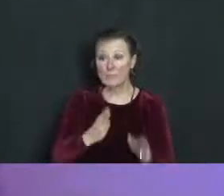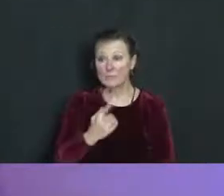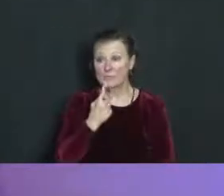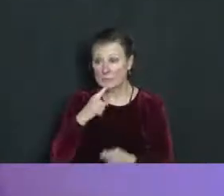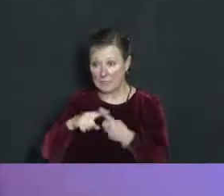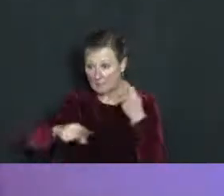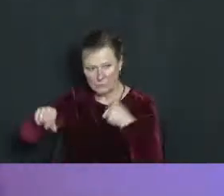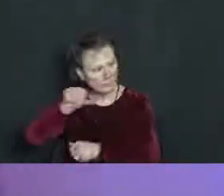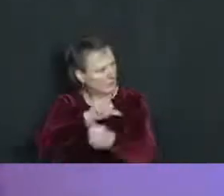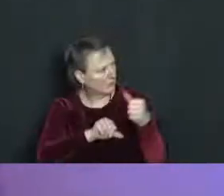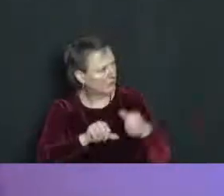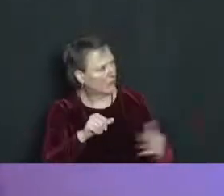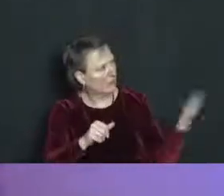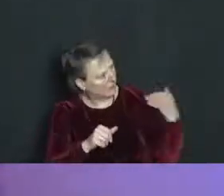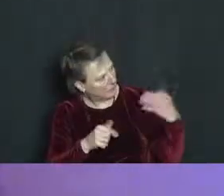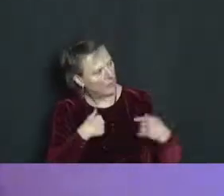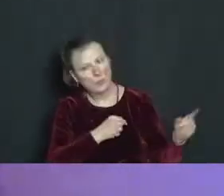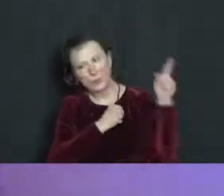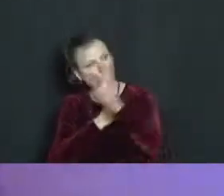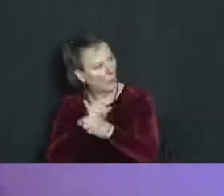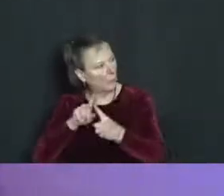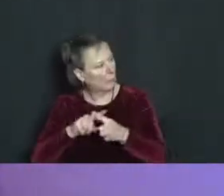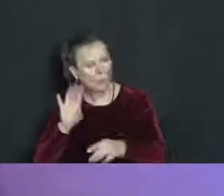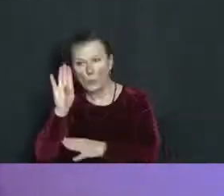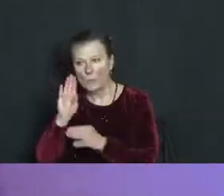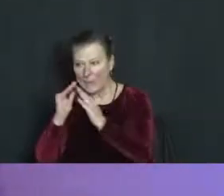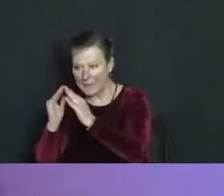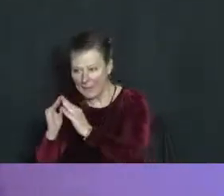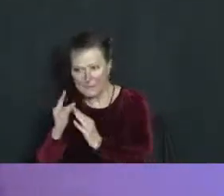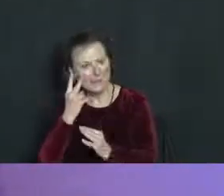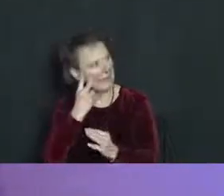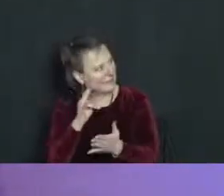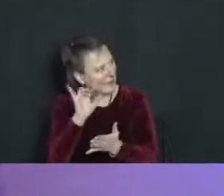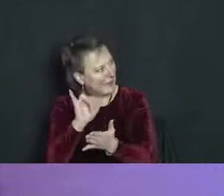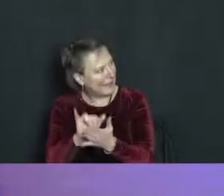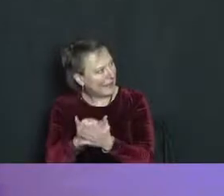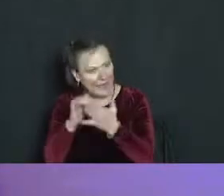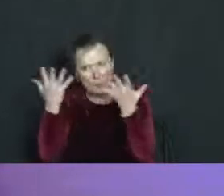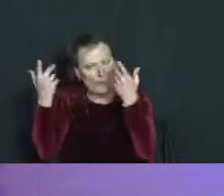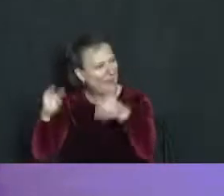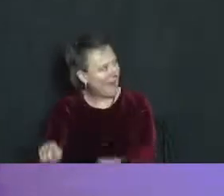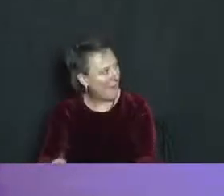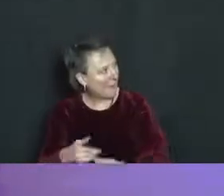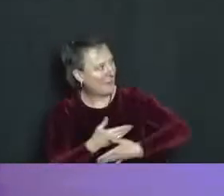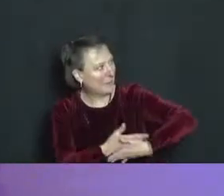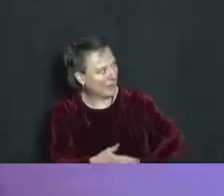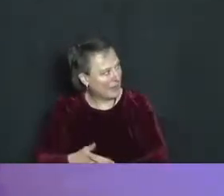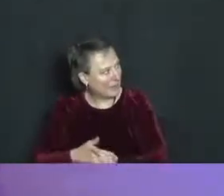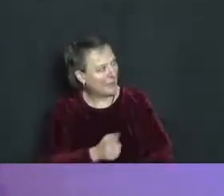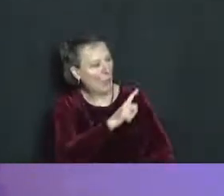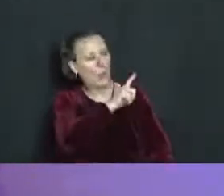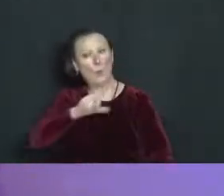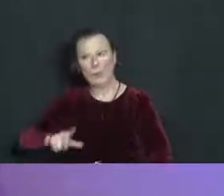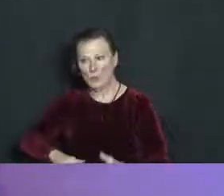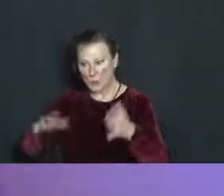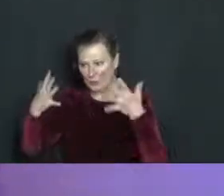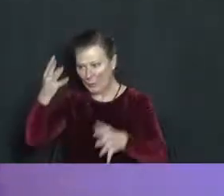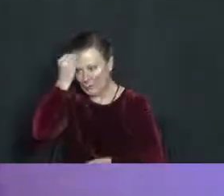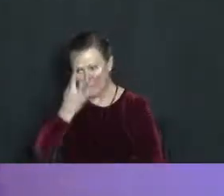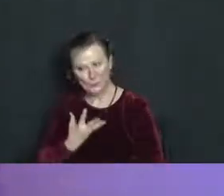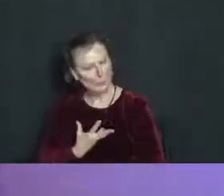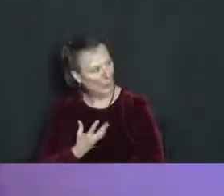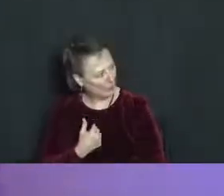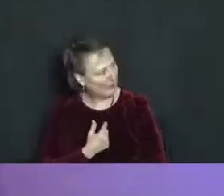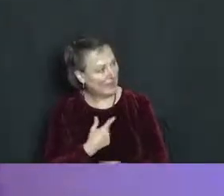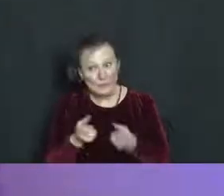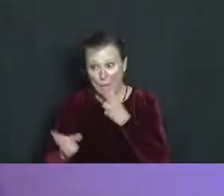one another, "Let us go to Bethlehem and see this thing that has happened, which the Lord has told us about."